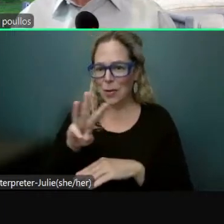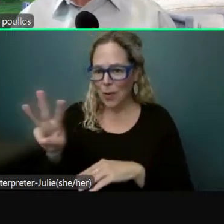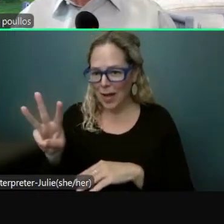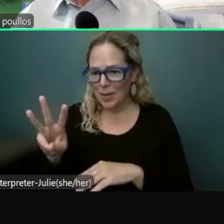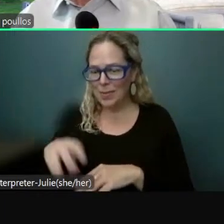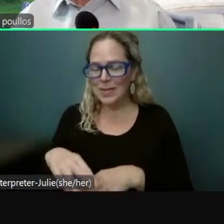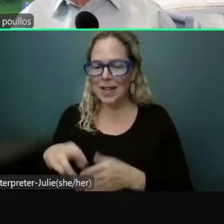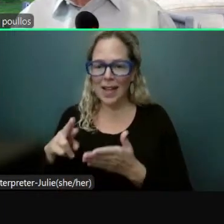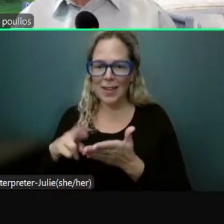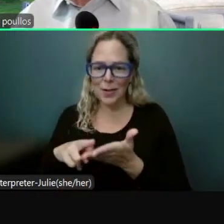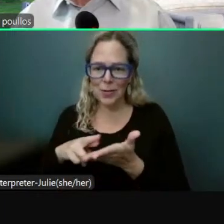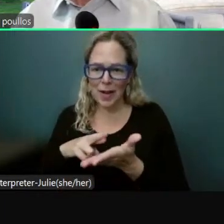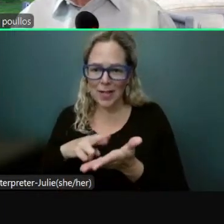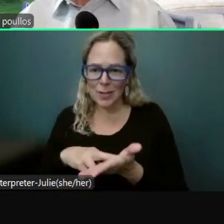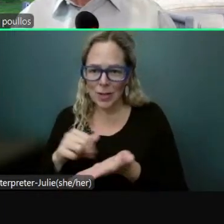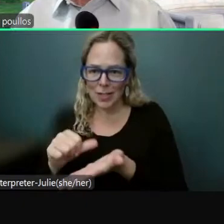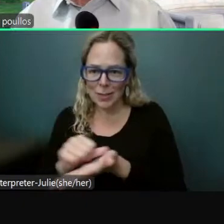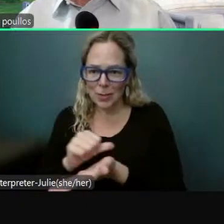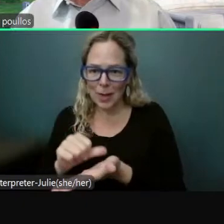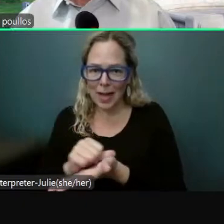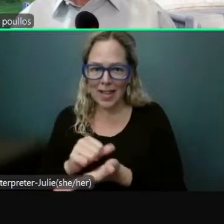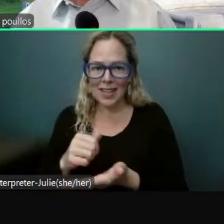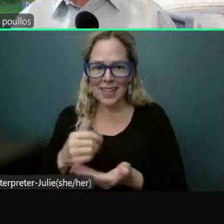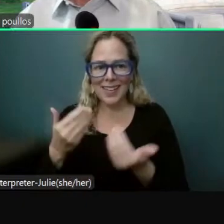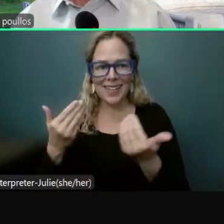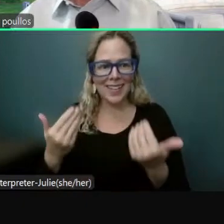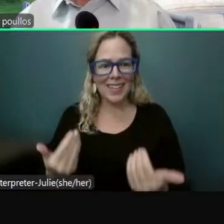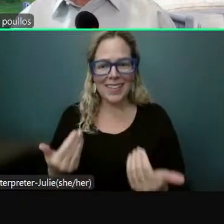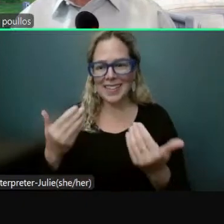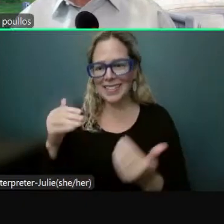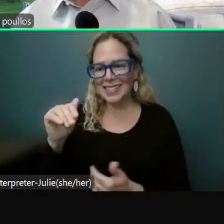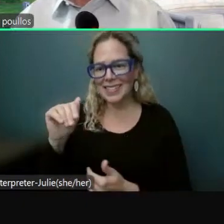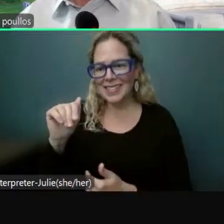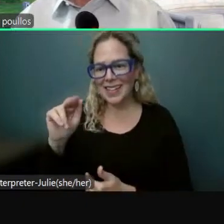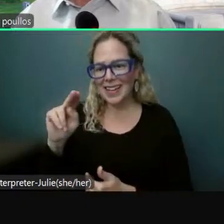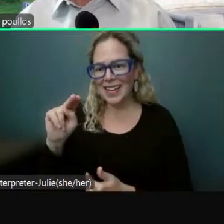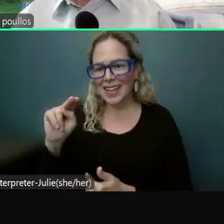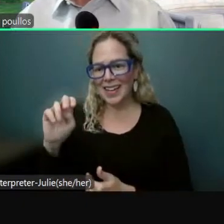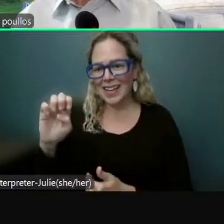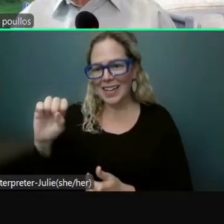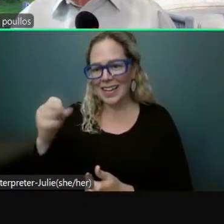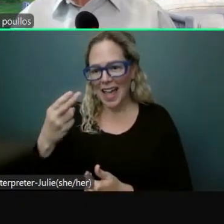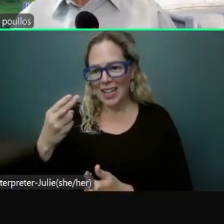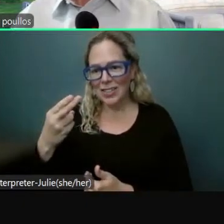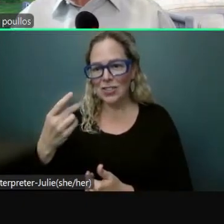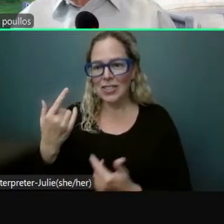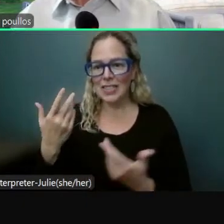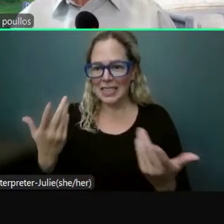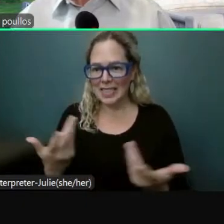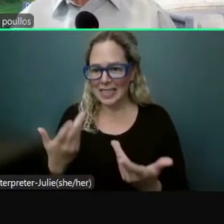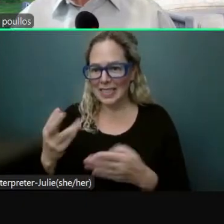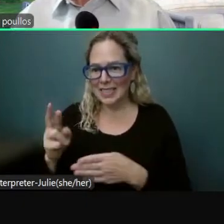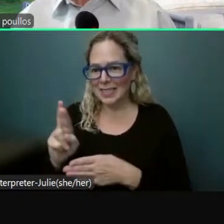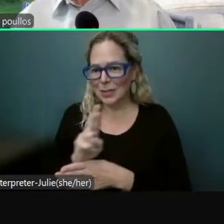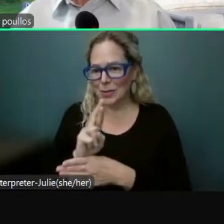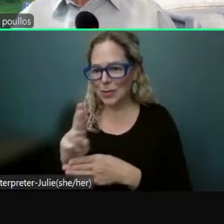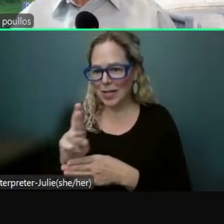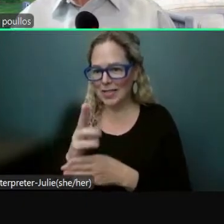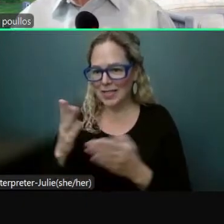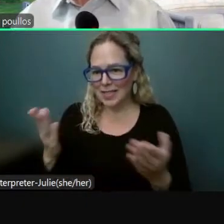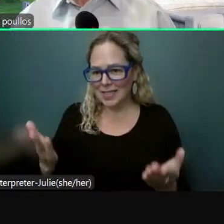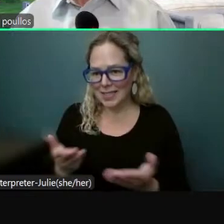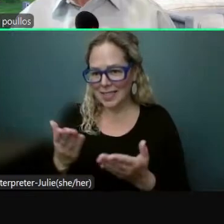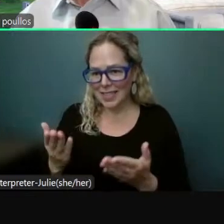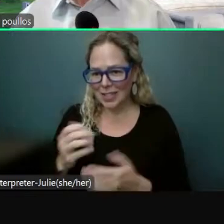page. And this is Hanesh. He is one of our radiology residents at Stanford, and he